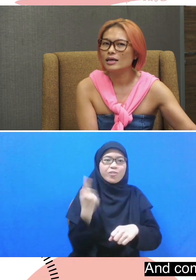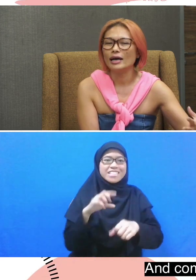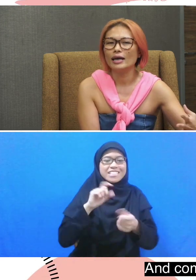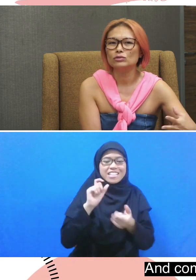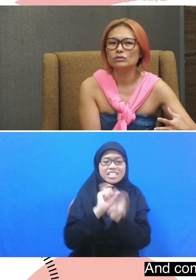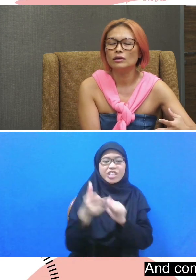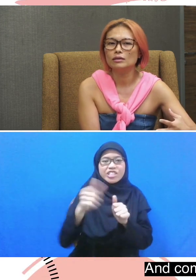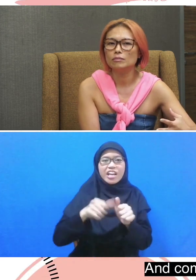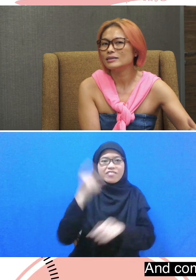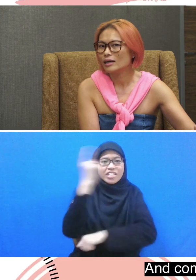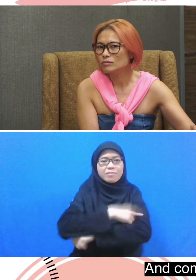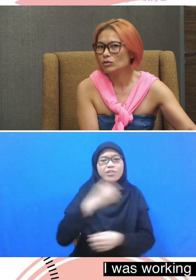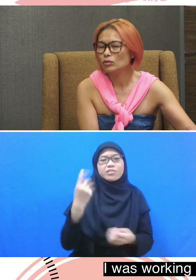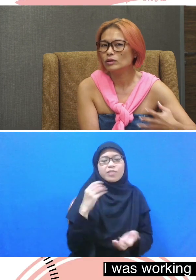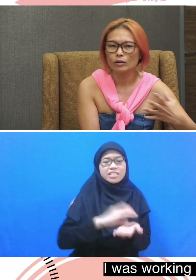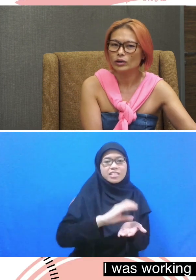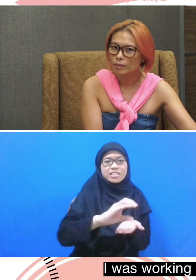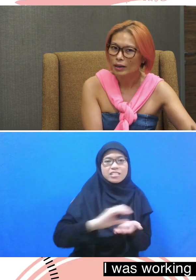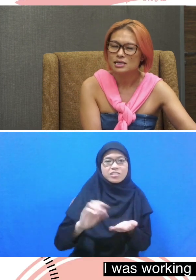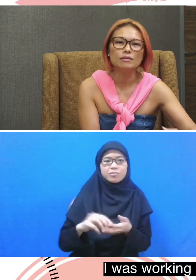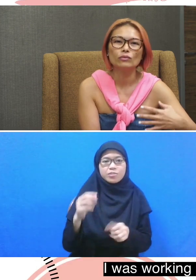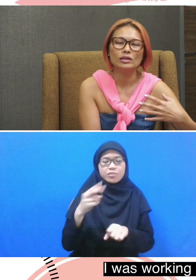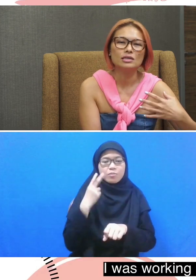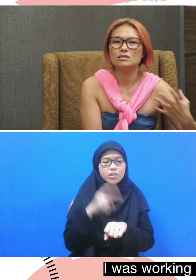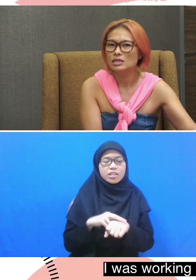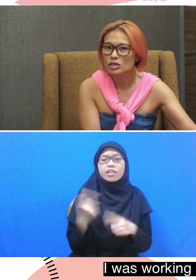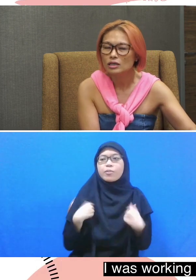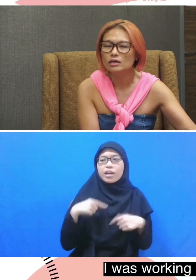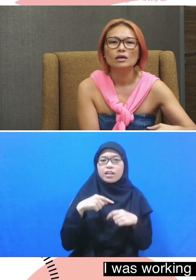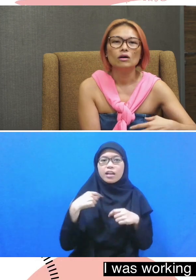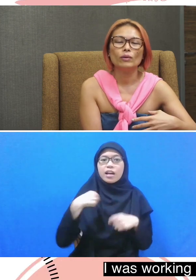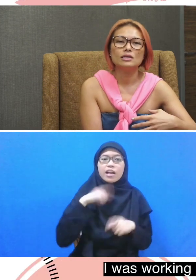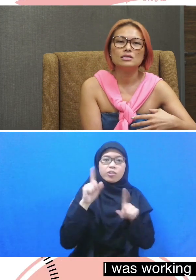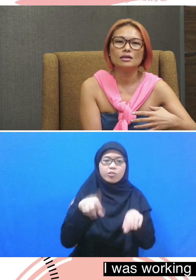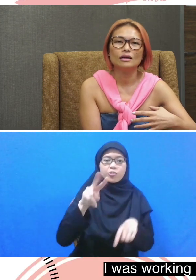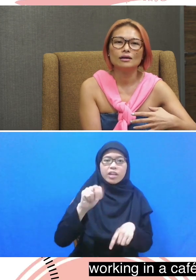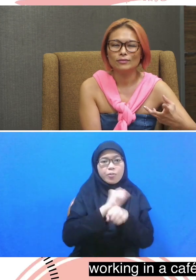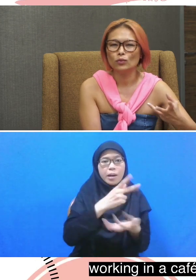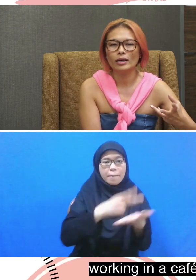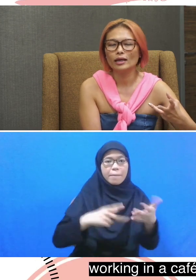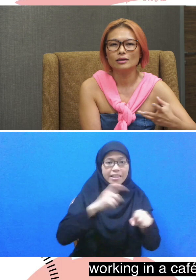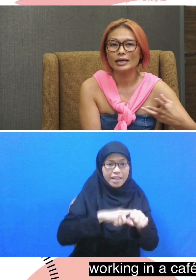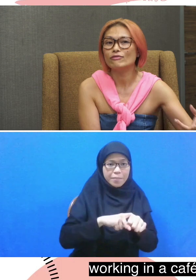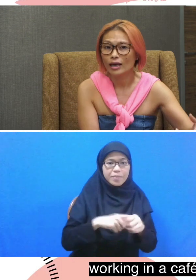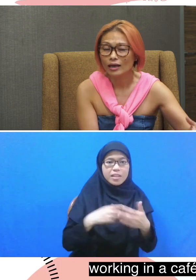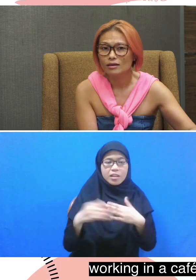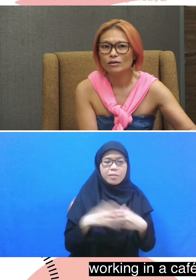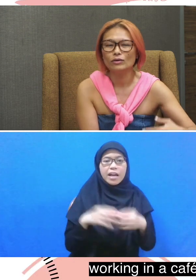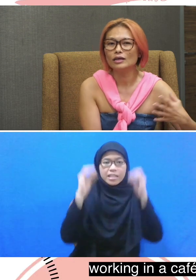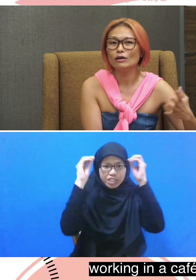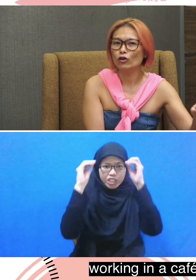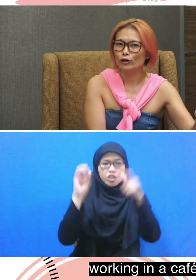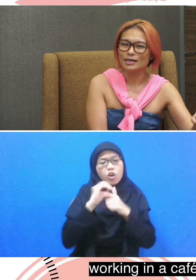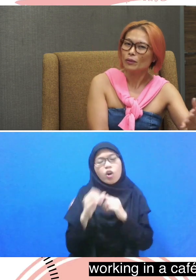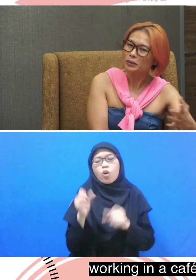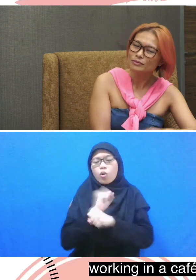NUS and I had to earn part-time, you know, I was working part-time, whether is it teaching or whether is it working in a cafe, you know,